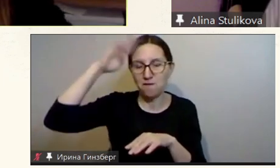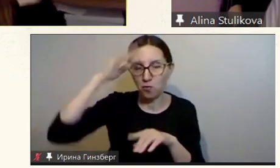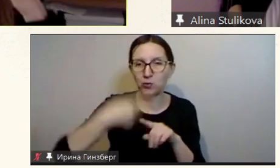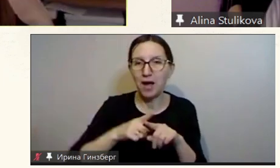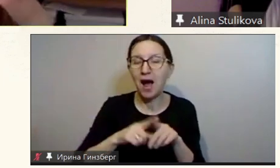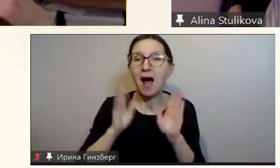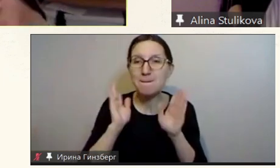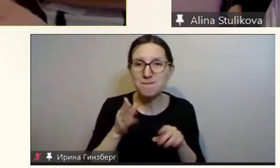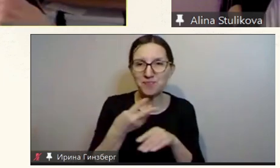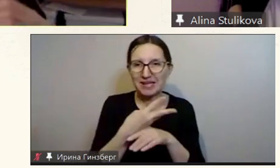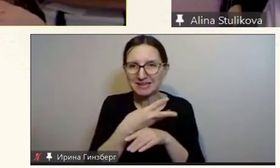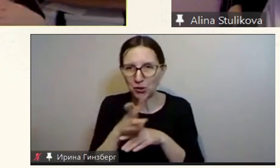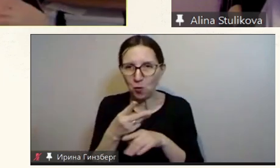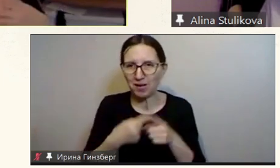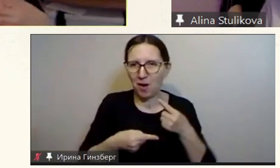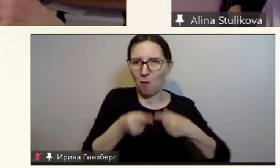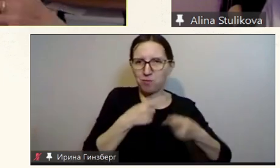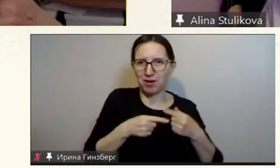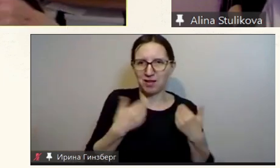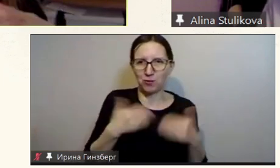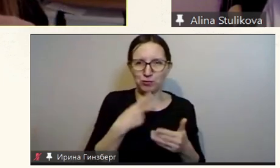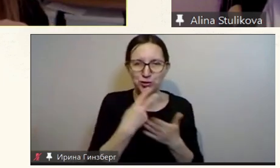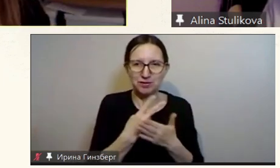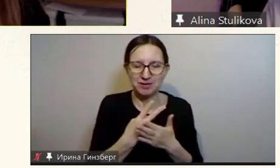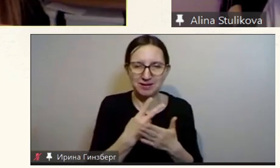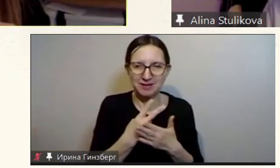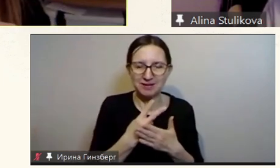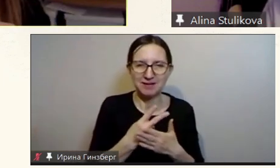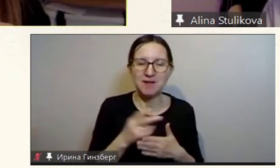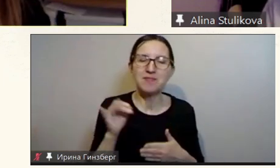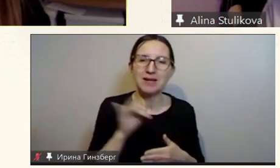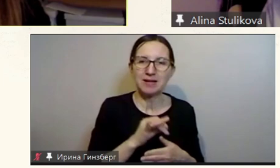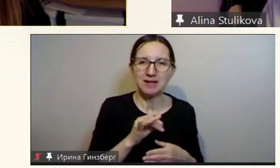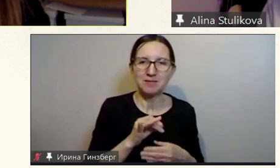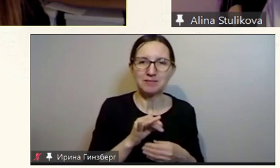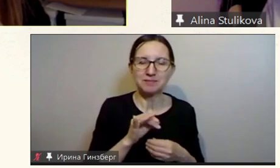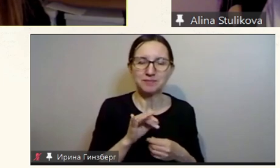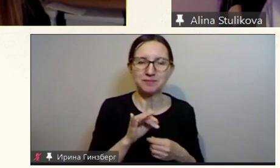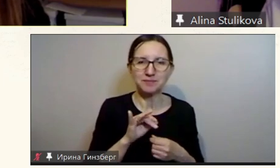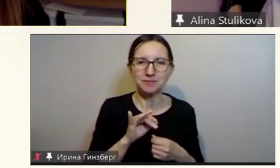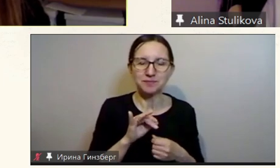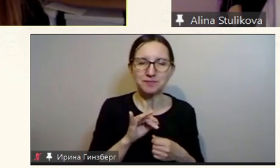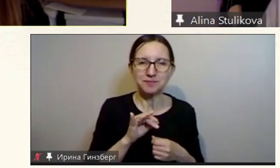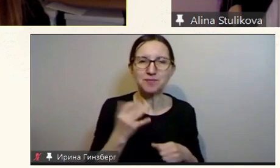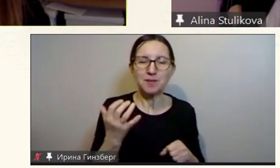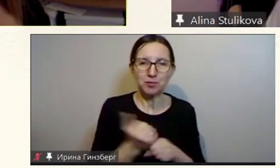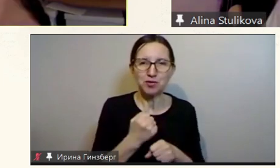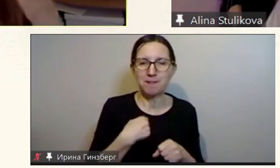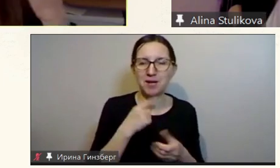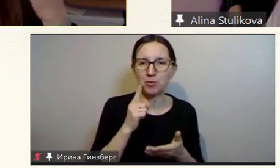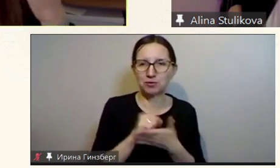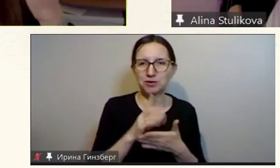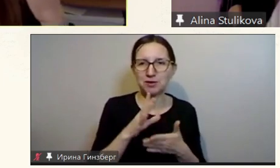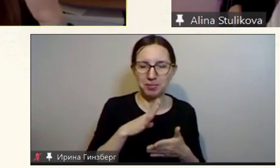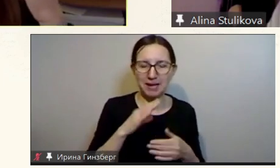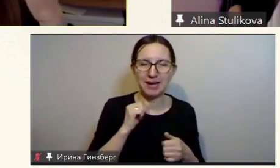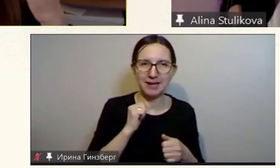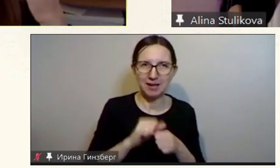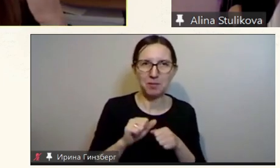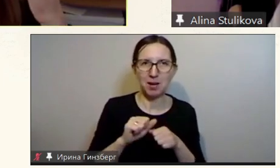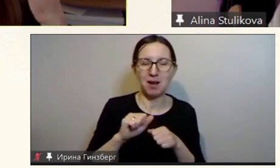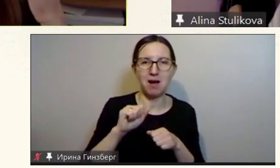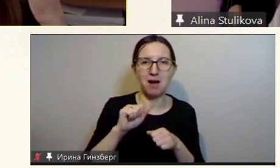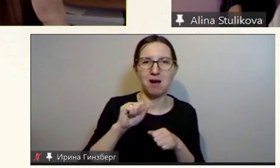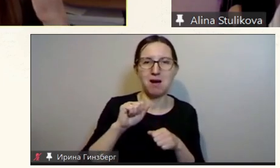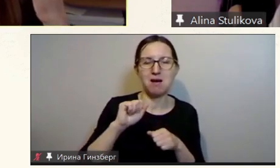Bill ran everything backwards. So yeah, it's just even to come up with